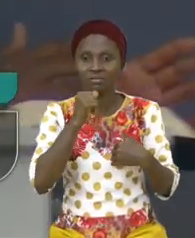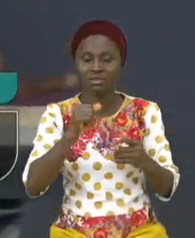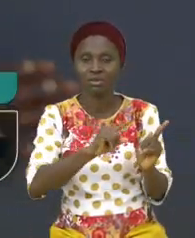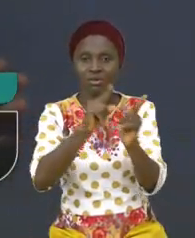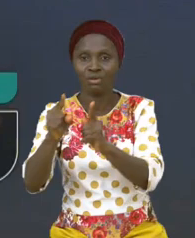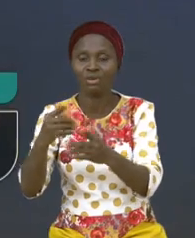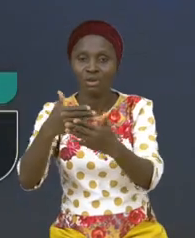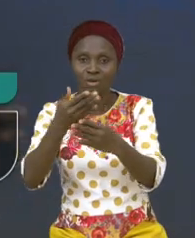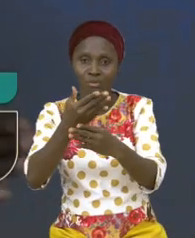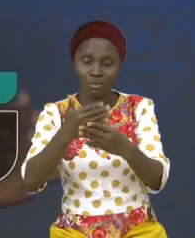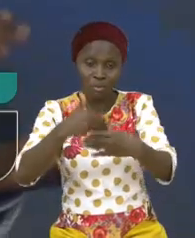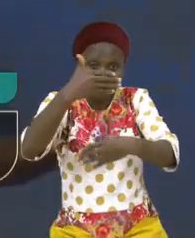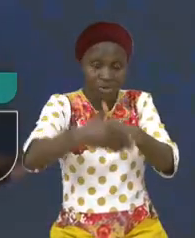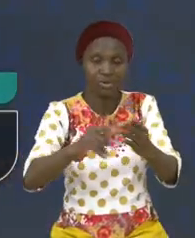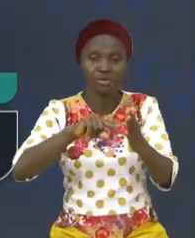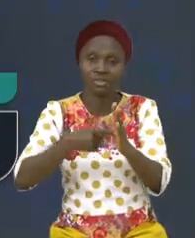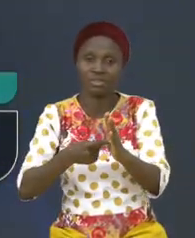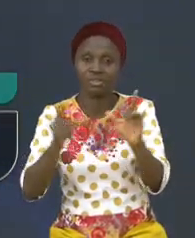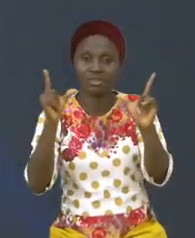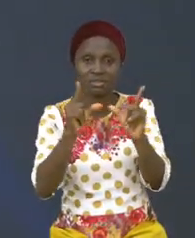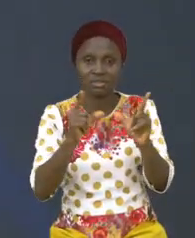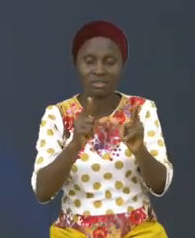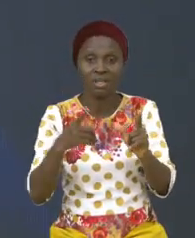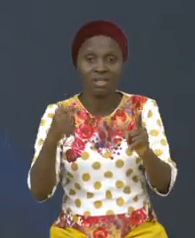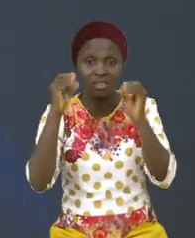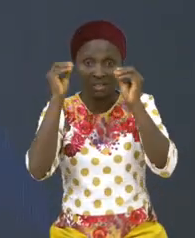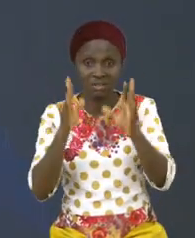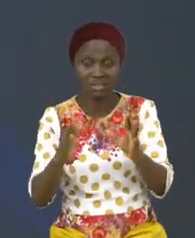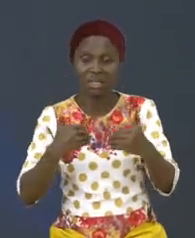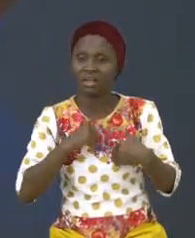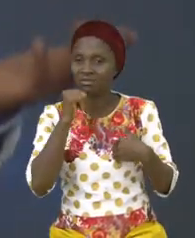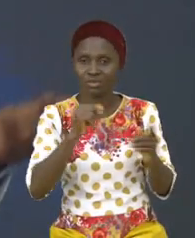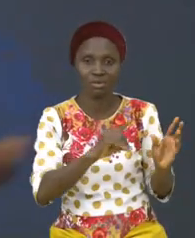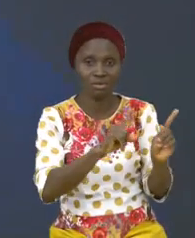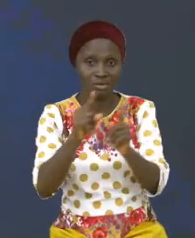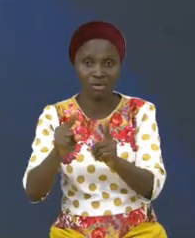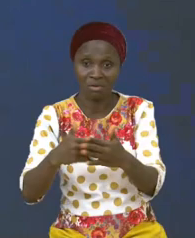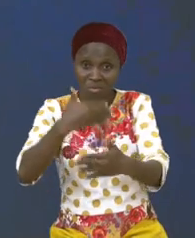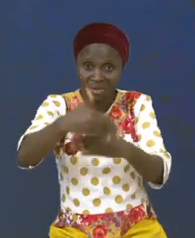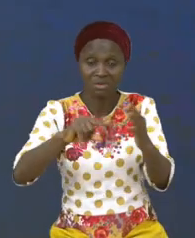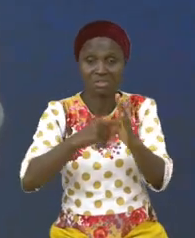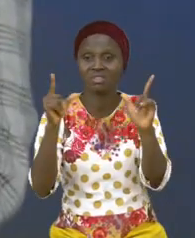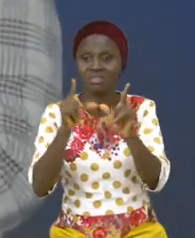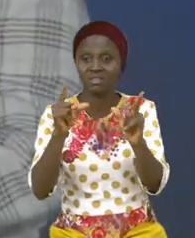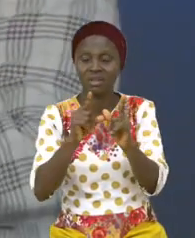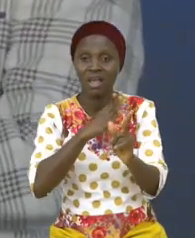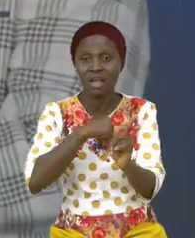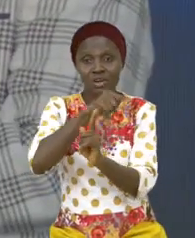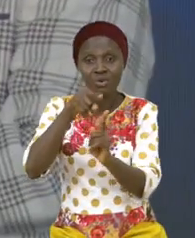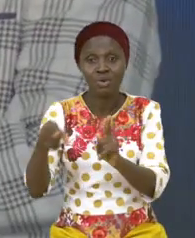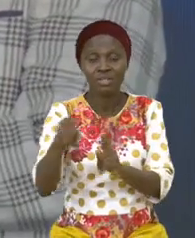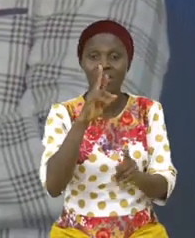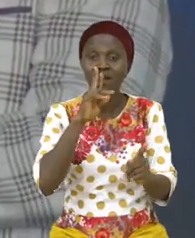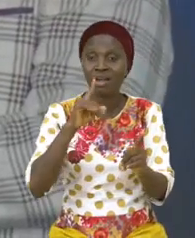school teachers mean well. They have not gone beyond this level. And when they are talking to us, they say,